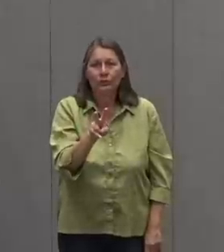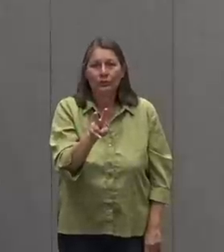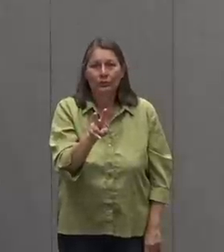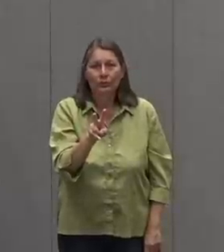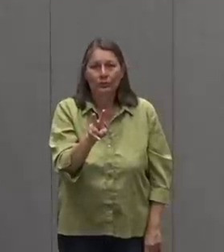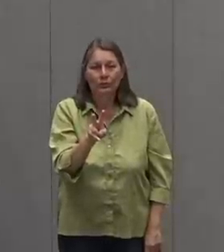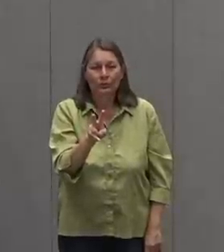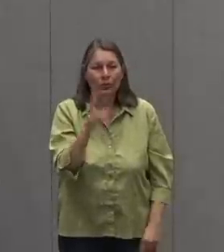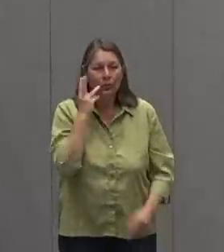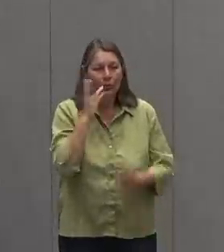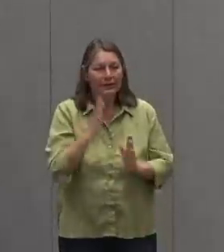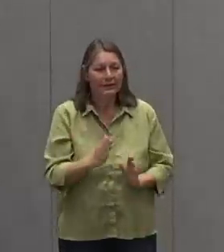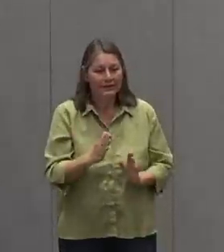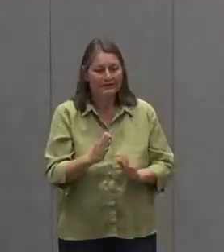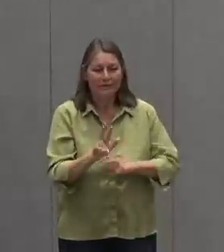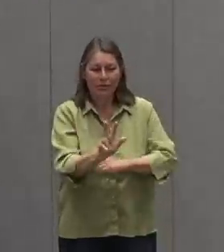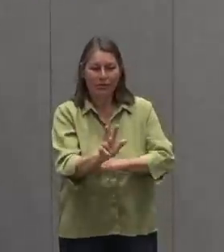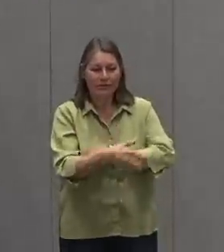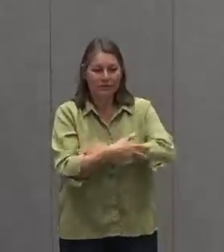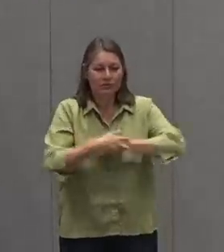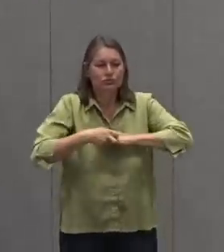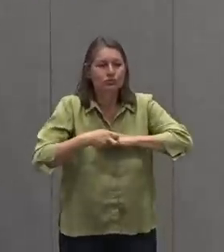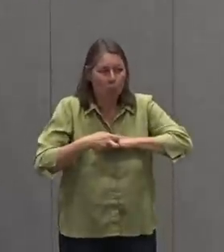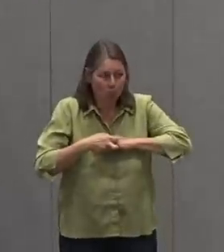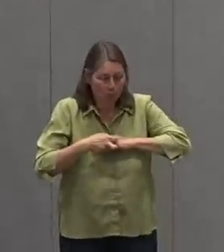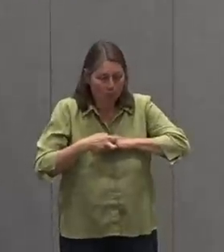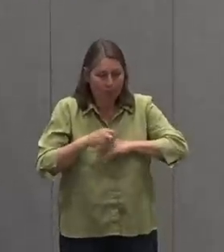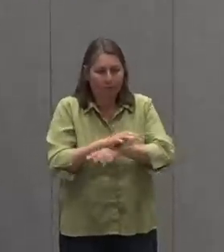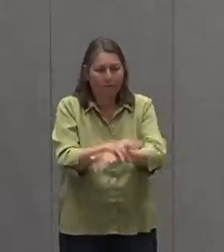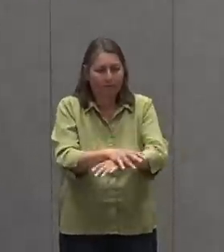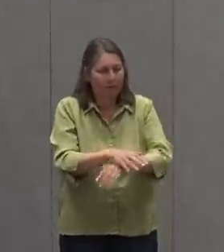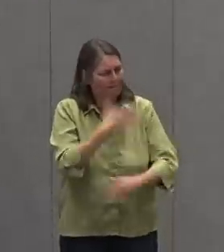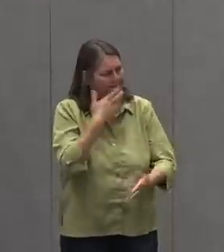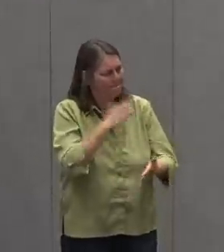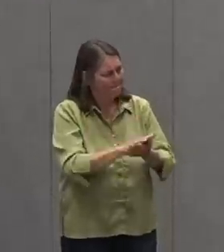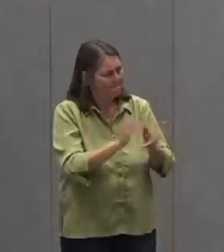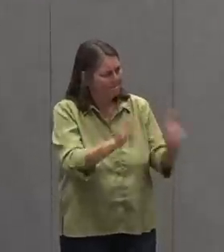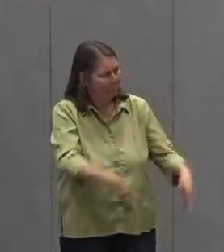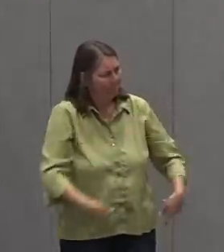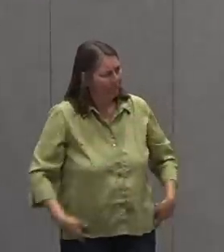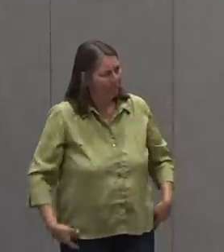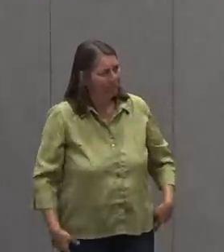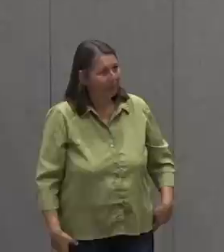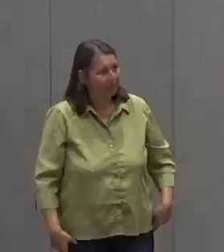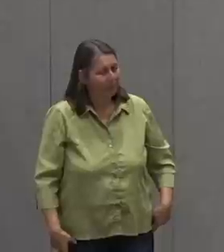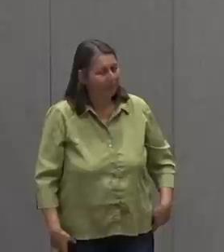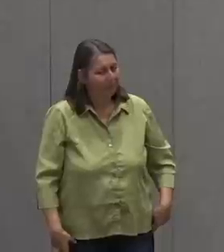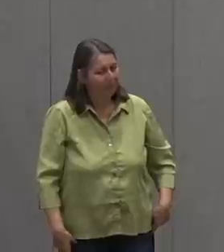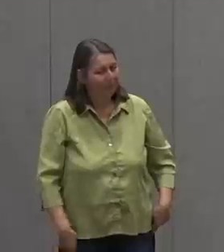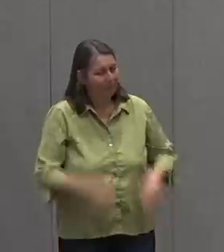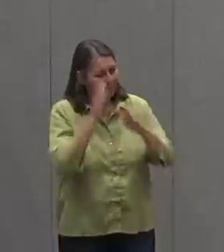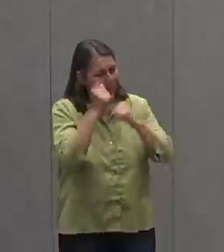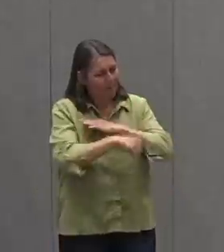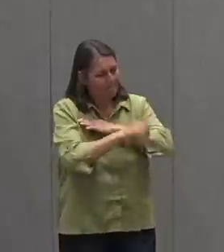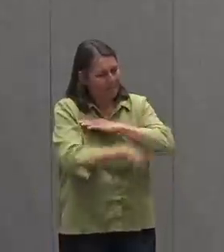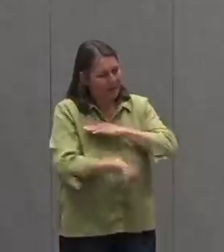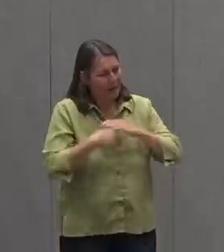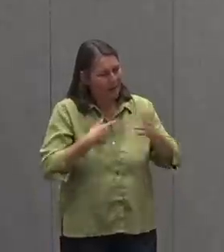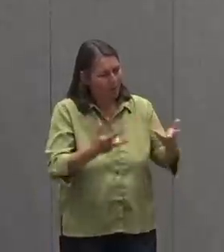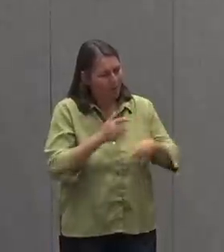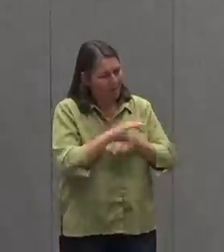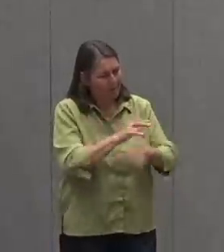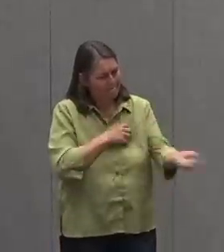us. Stalled our tarantulas. Bad witness. Ugh. All right. I hope they're punished. I want my babies back.